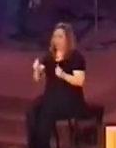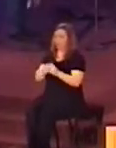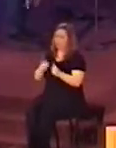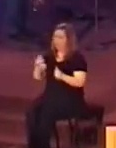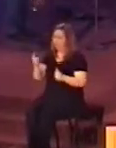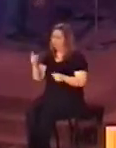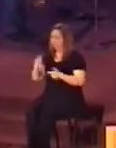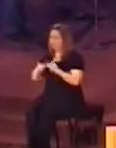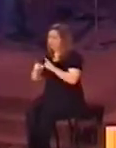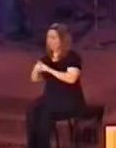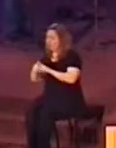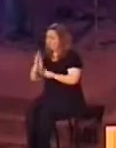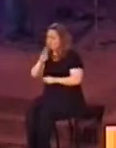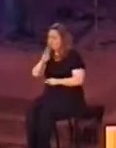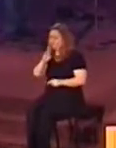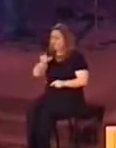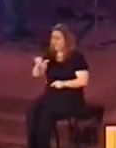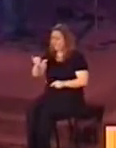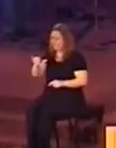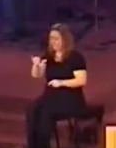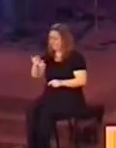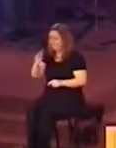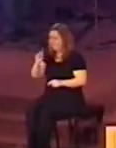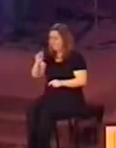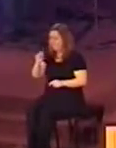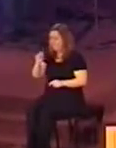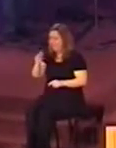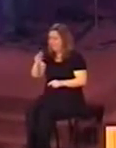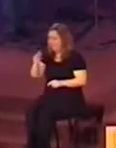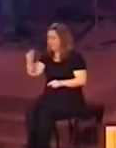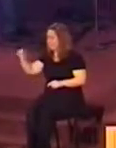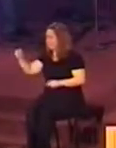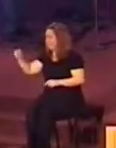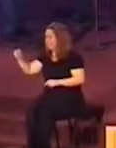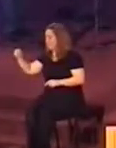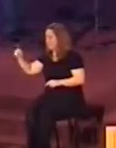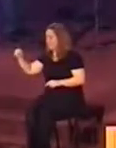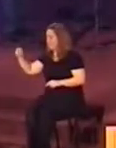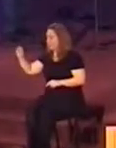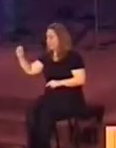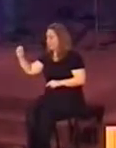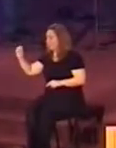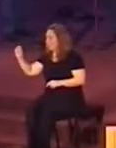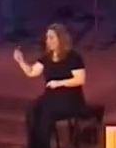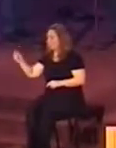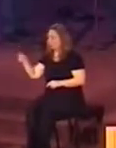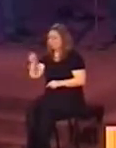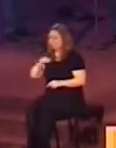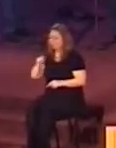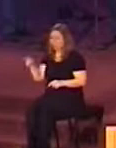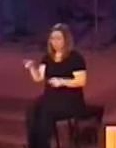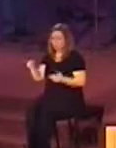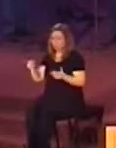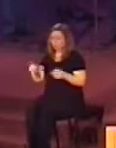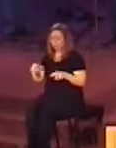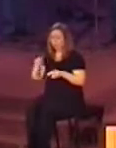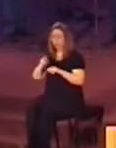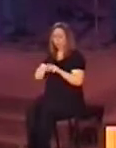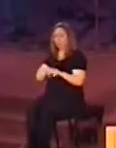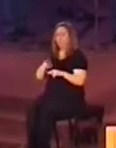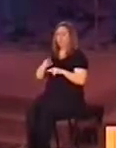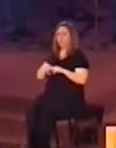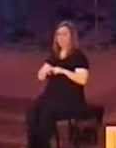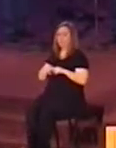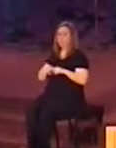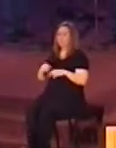Matt Lambros, a few guys who have been in this church. Matt's still a teacher here. And we were sitting there, and we're